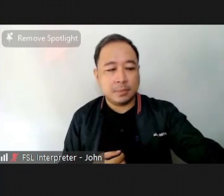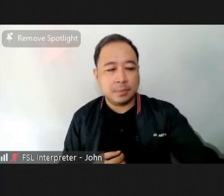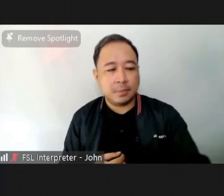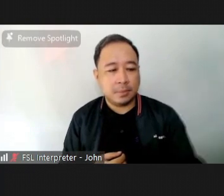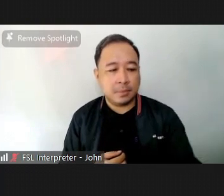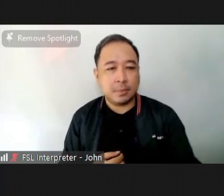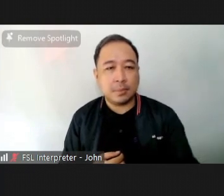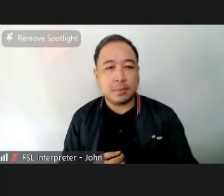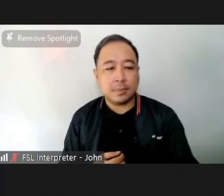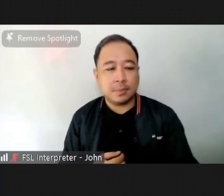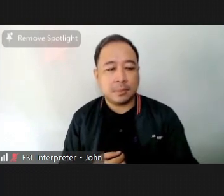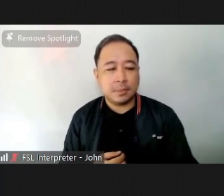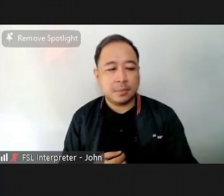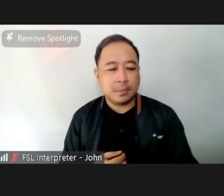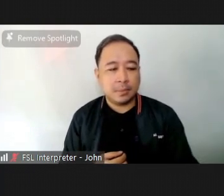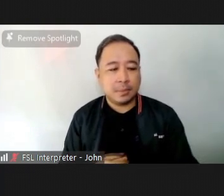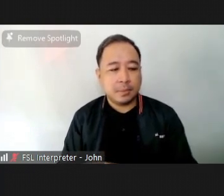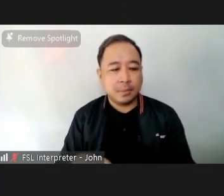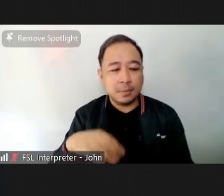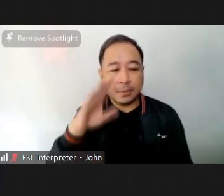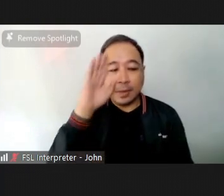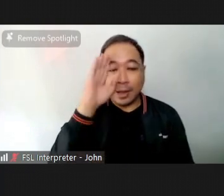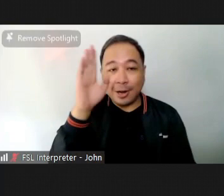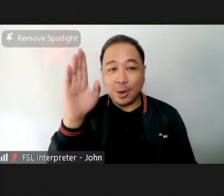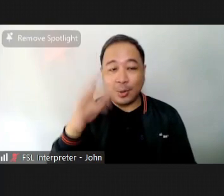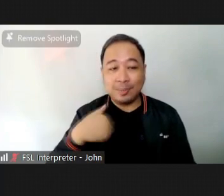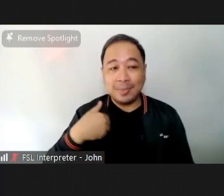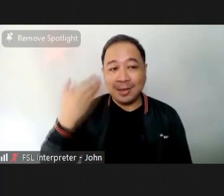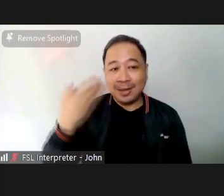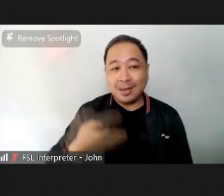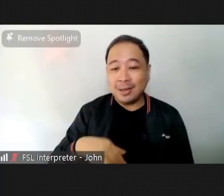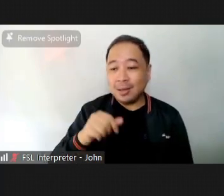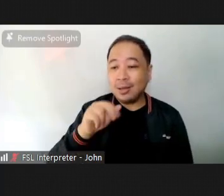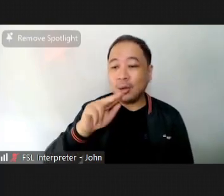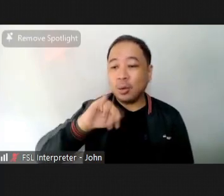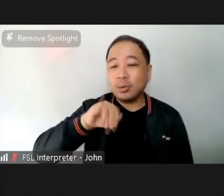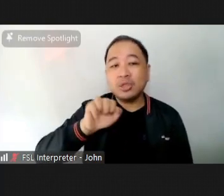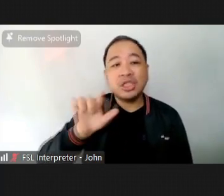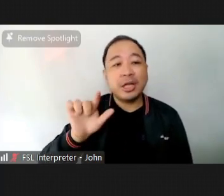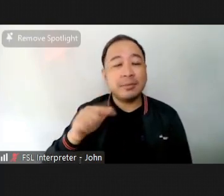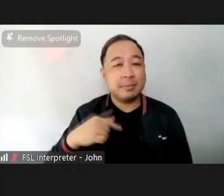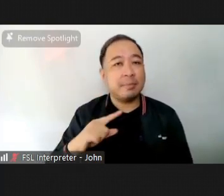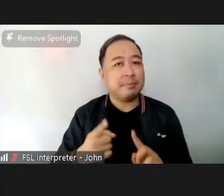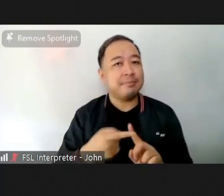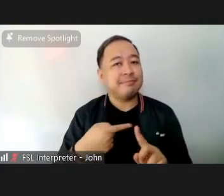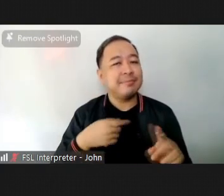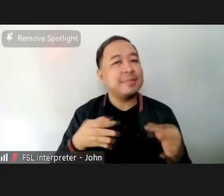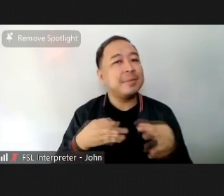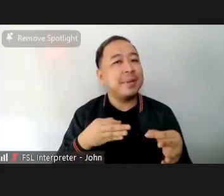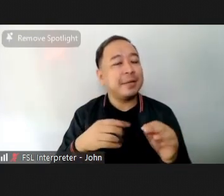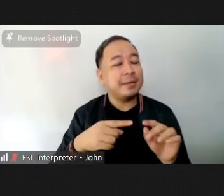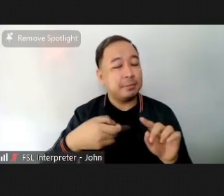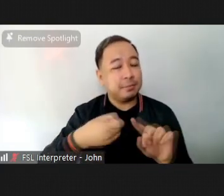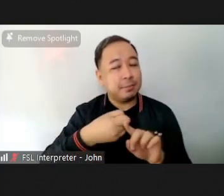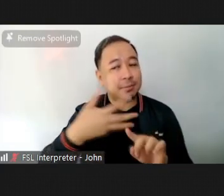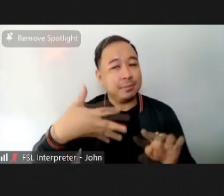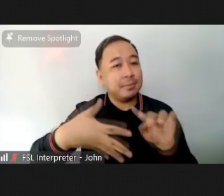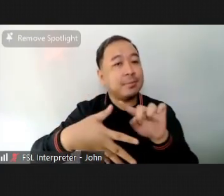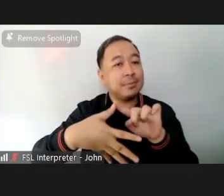Hello everyone, ako po si Ojel and ngayon po ako po magpe-present ng aming unang component. Ang unang component po namin